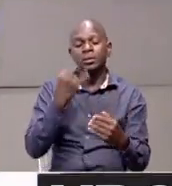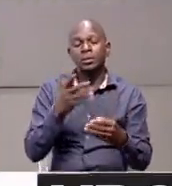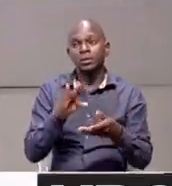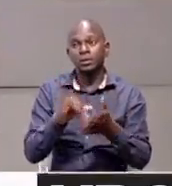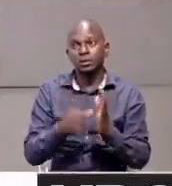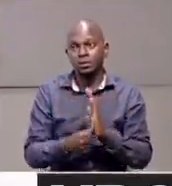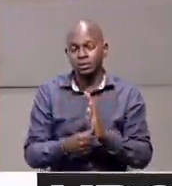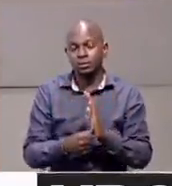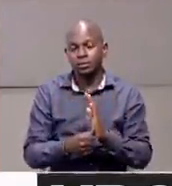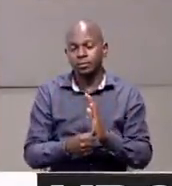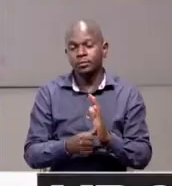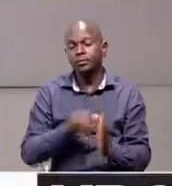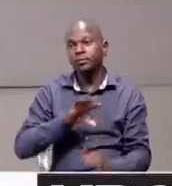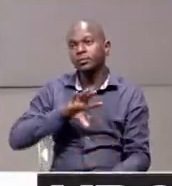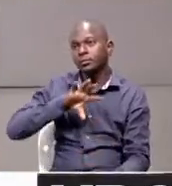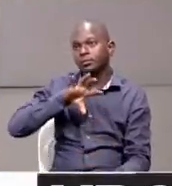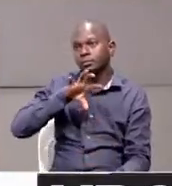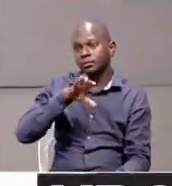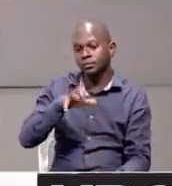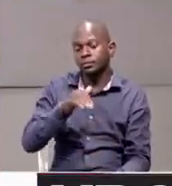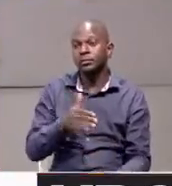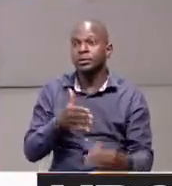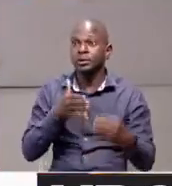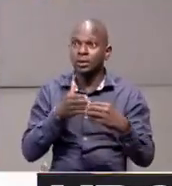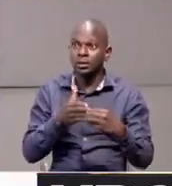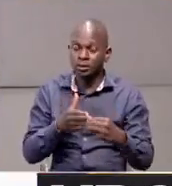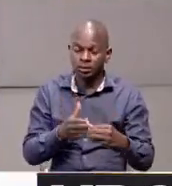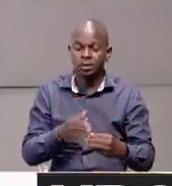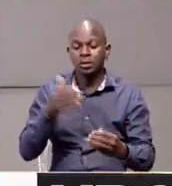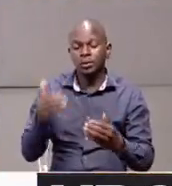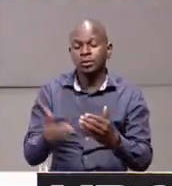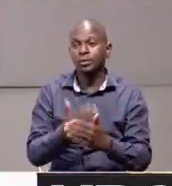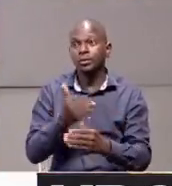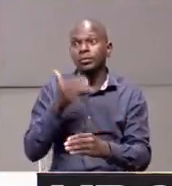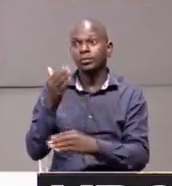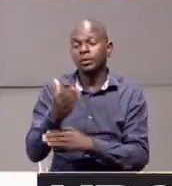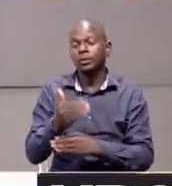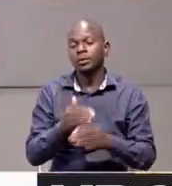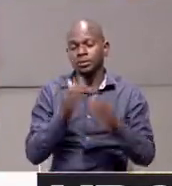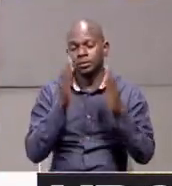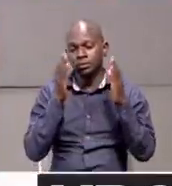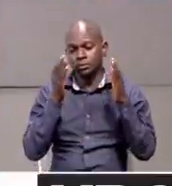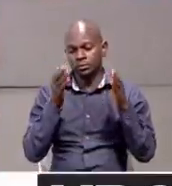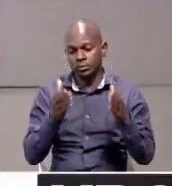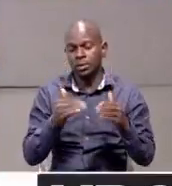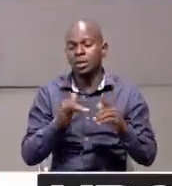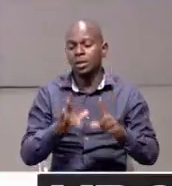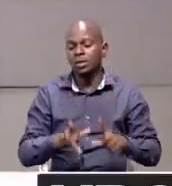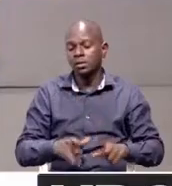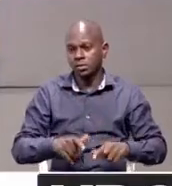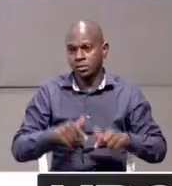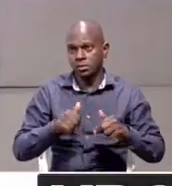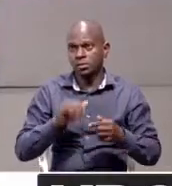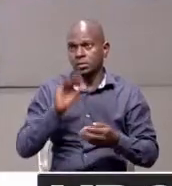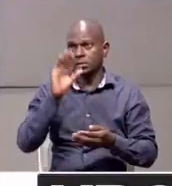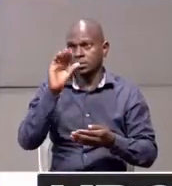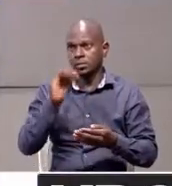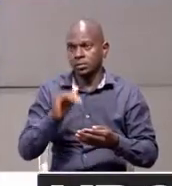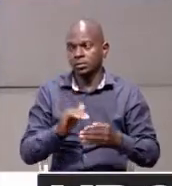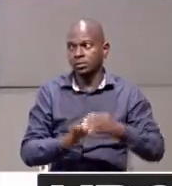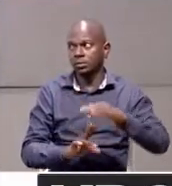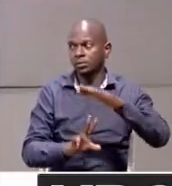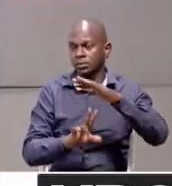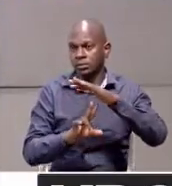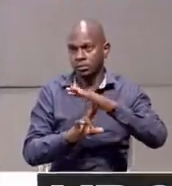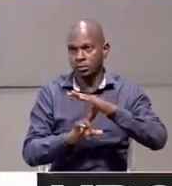concern in the region. Leaders want the new minister to put efforts in improving livelihoods, reduce vulnerability and